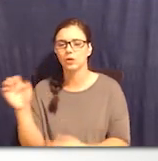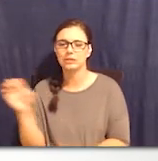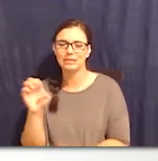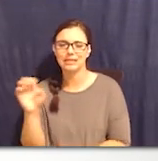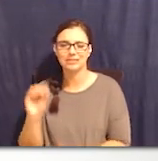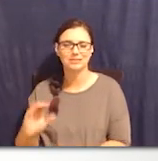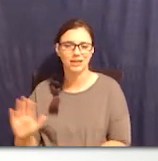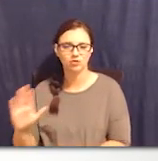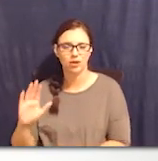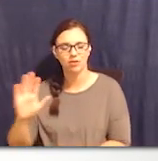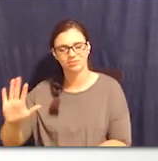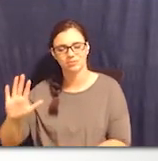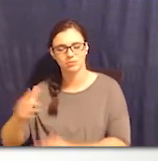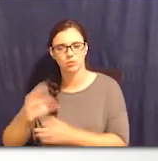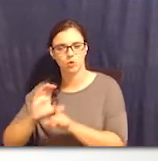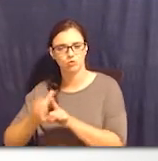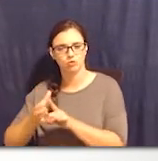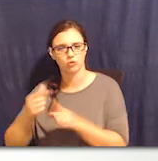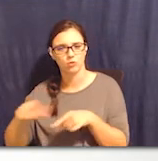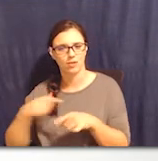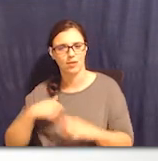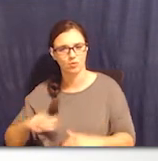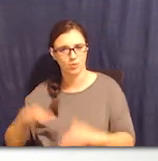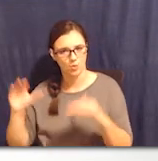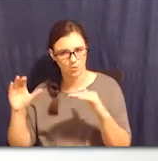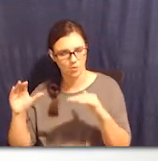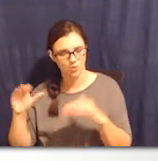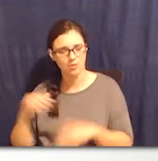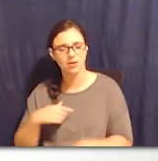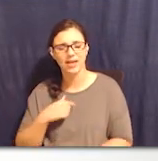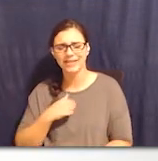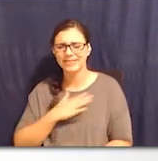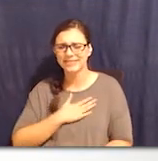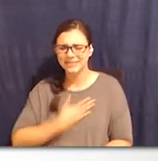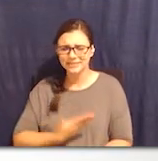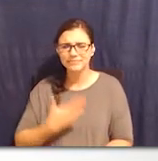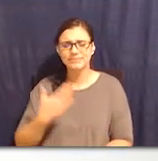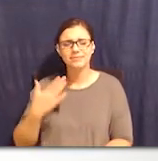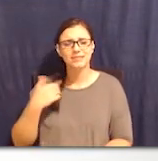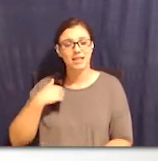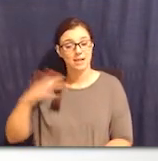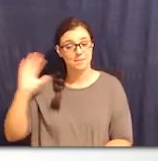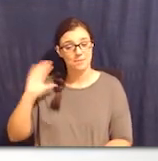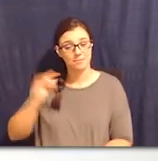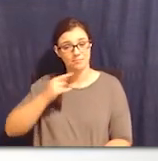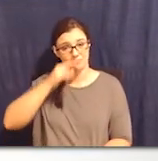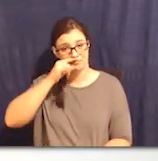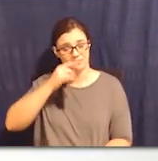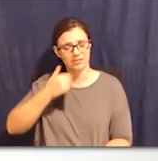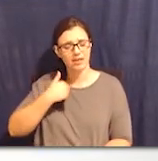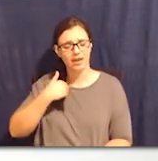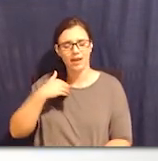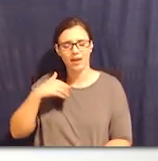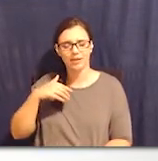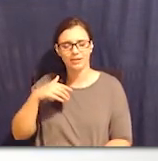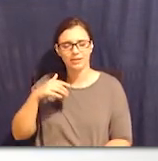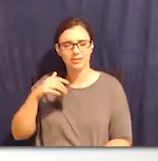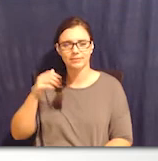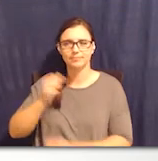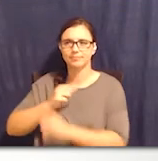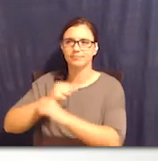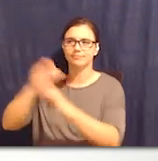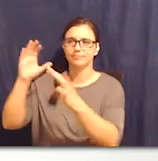that I had in East Asian culture as I was growing up. And I gotta admit that when I